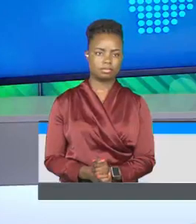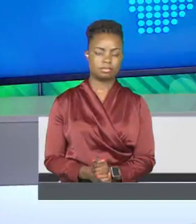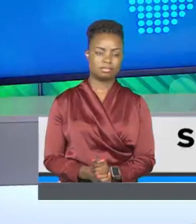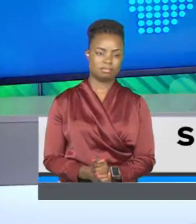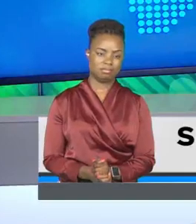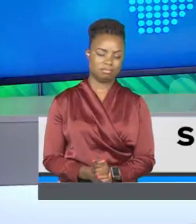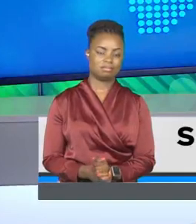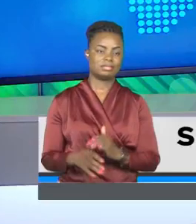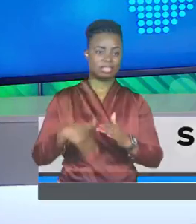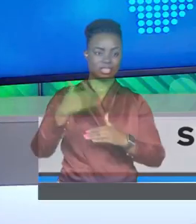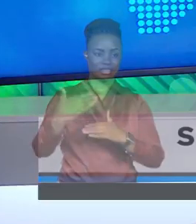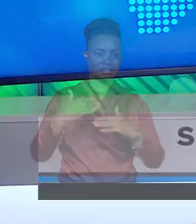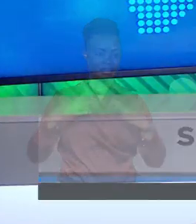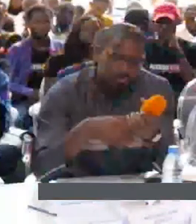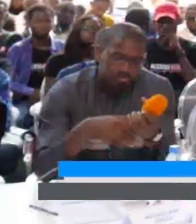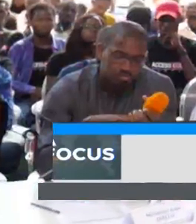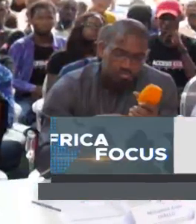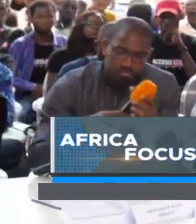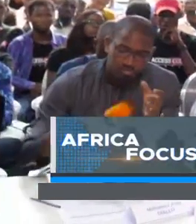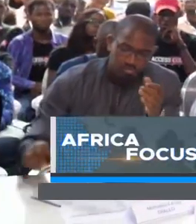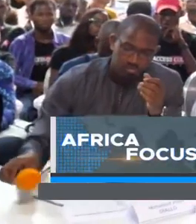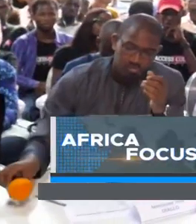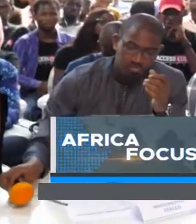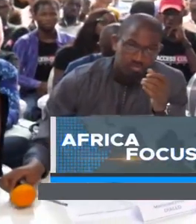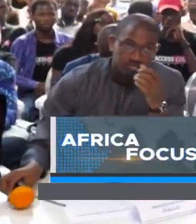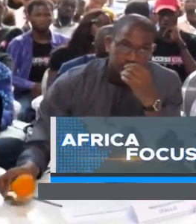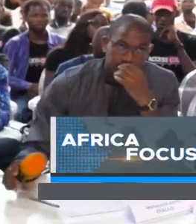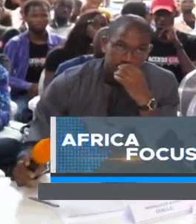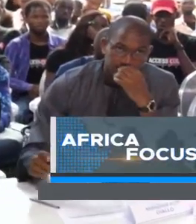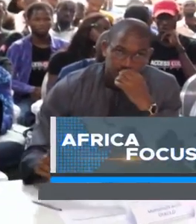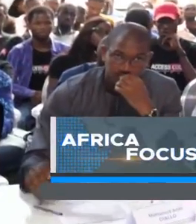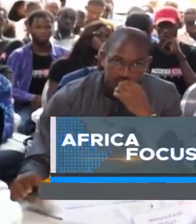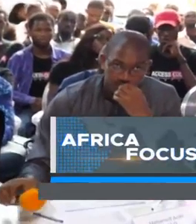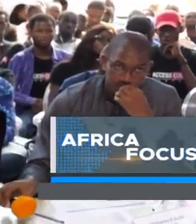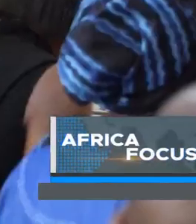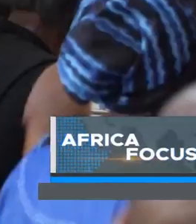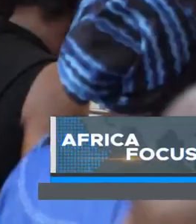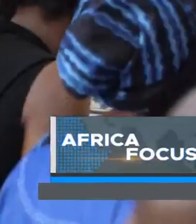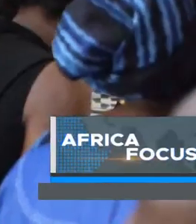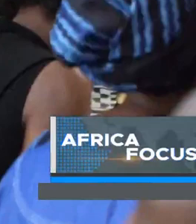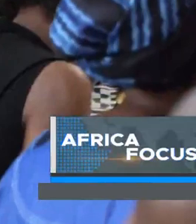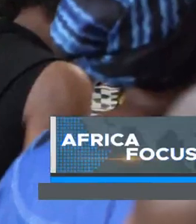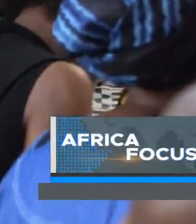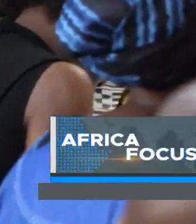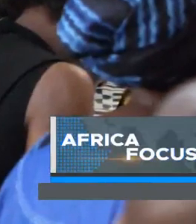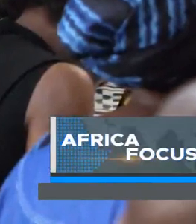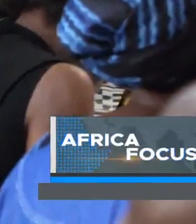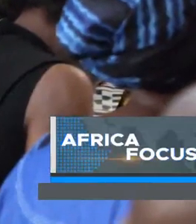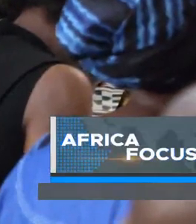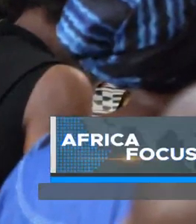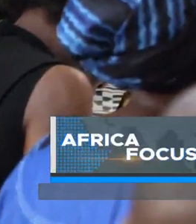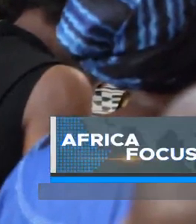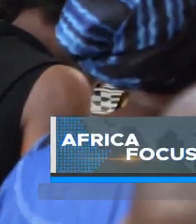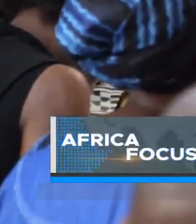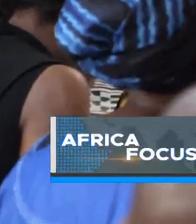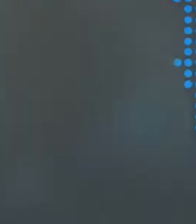Coming up right after the break. Senegal, Silicon Valley. We talk to budding entrepreneurs seeking investors in